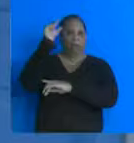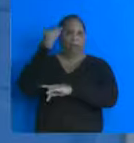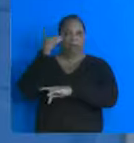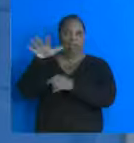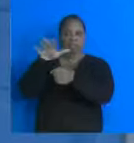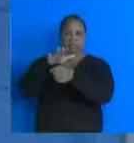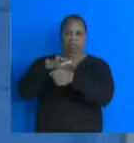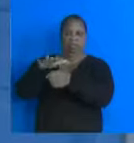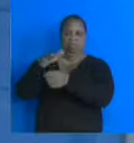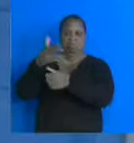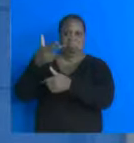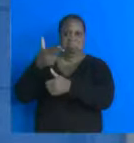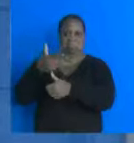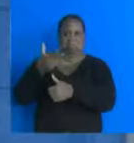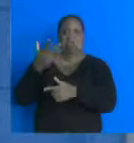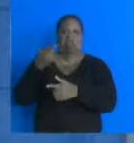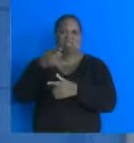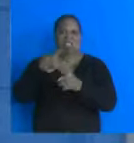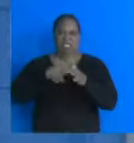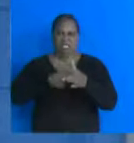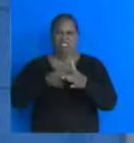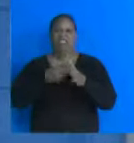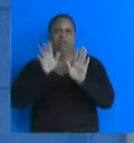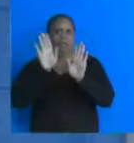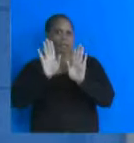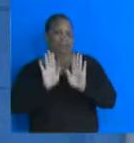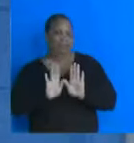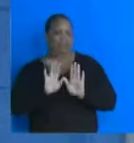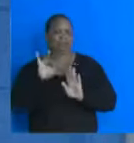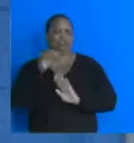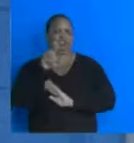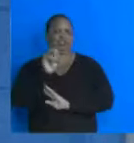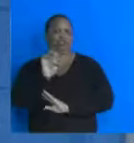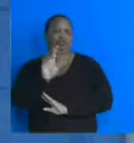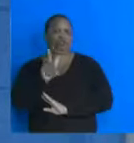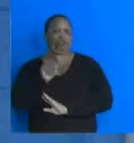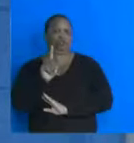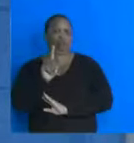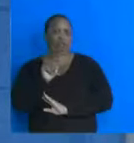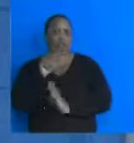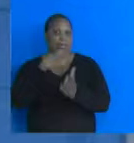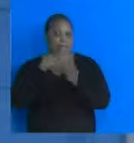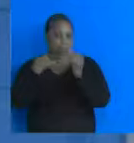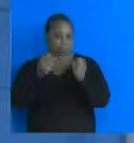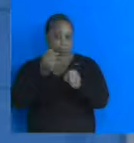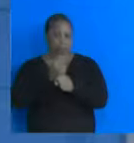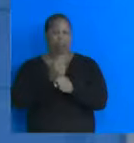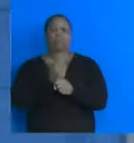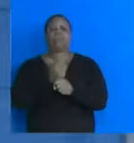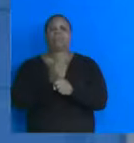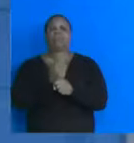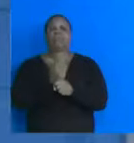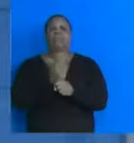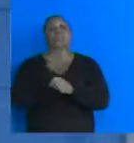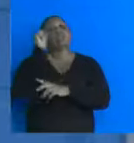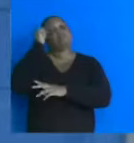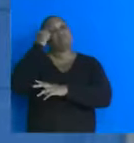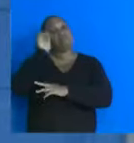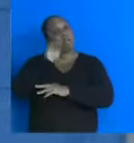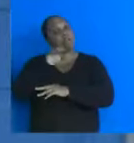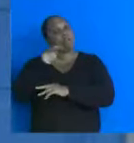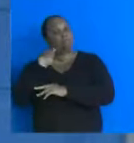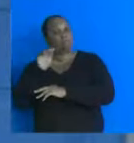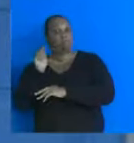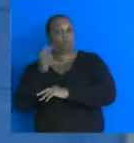These guidelines took effect on Sunday, June 20th, 2021. As a reminder,